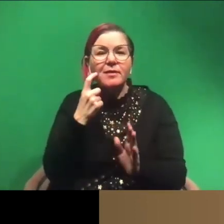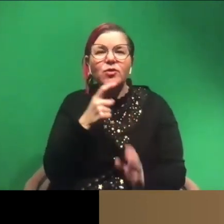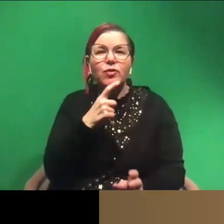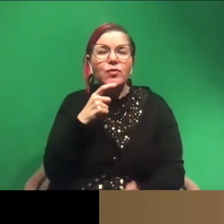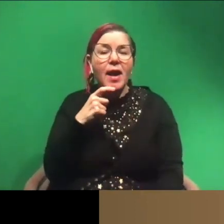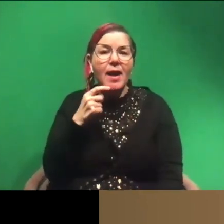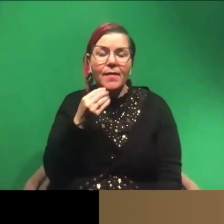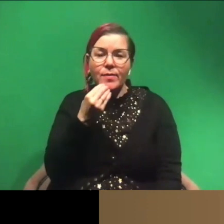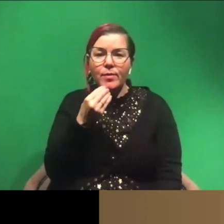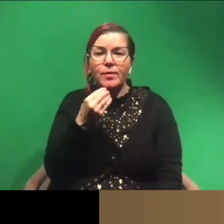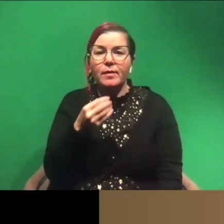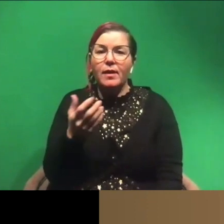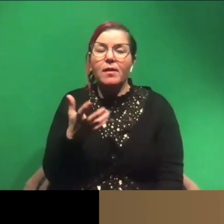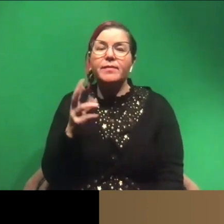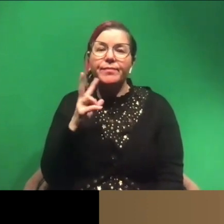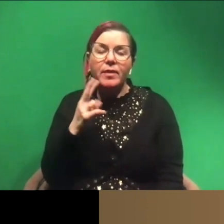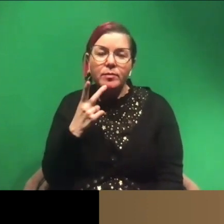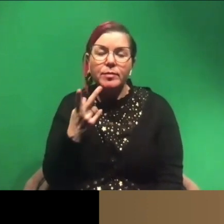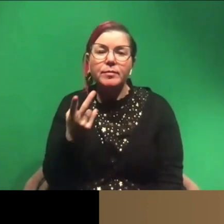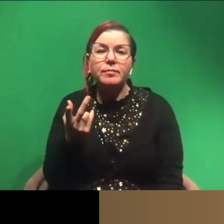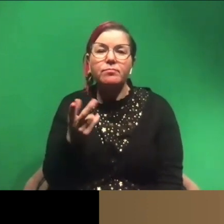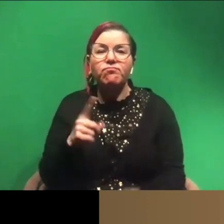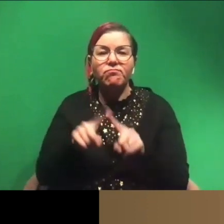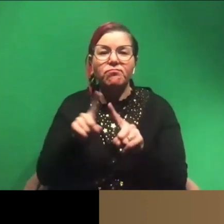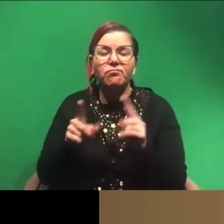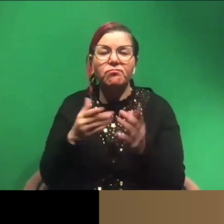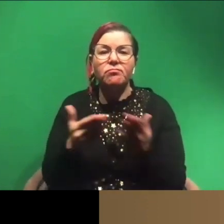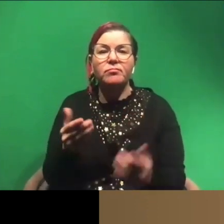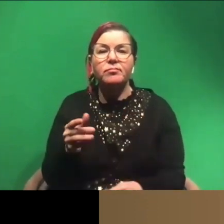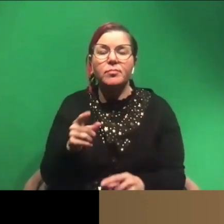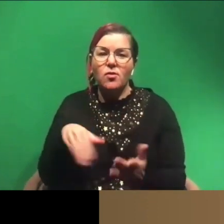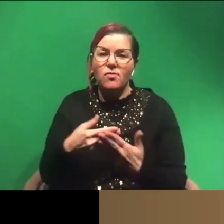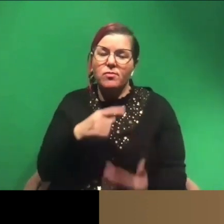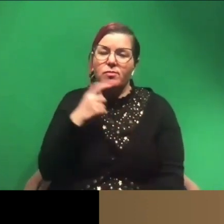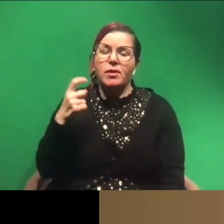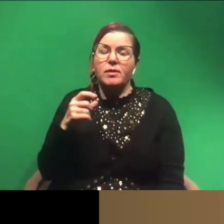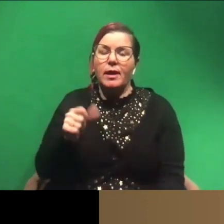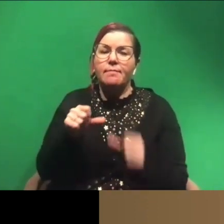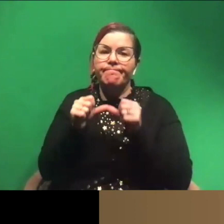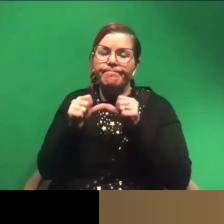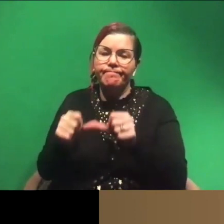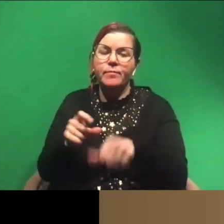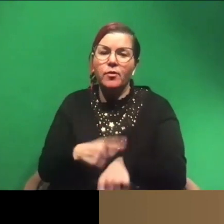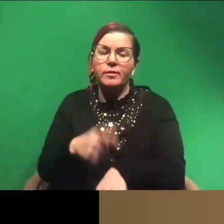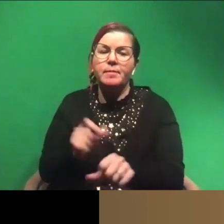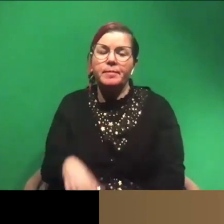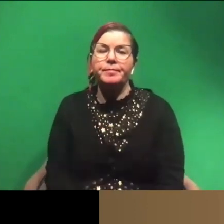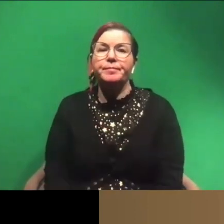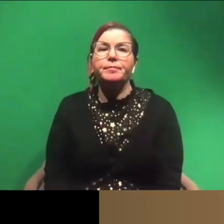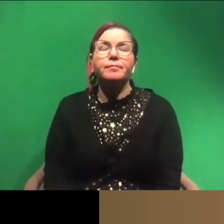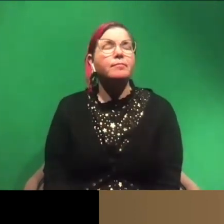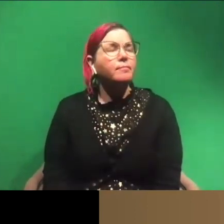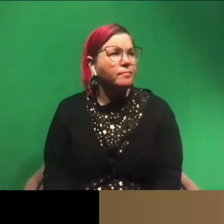food. That was actually lots of vegetables and all sorts of things, but it was all dried, and so it could stay for a very long time.